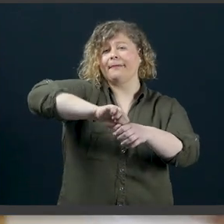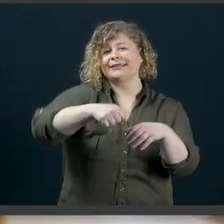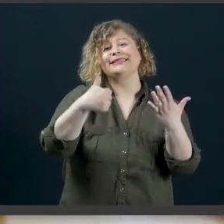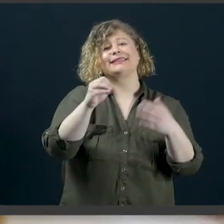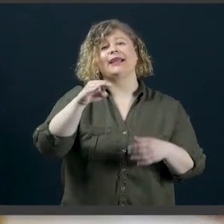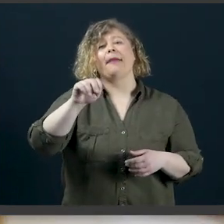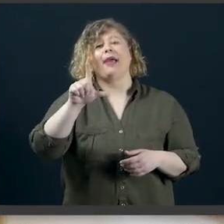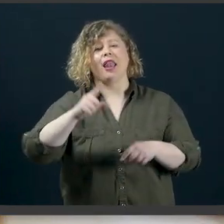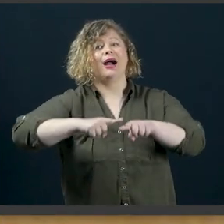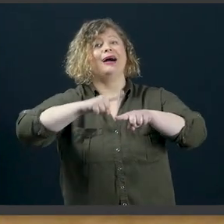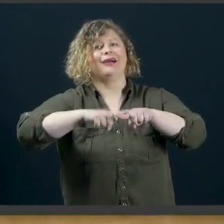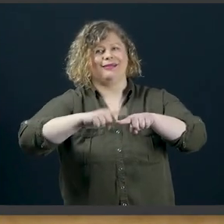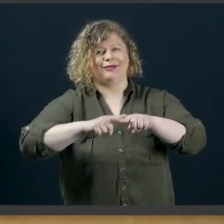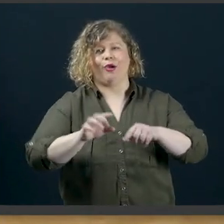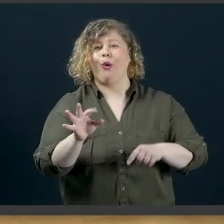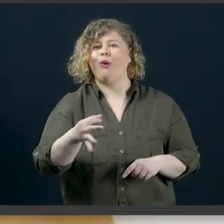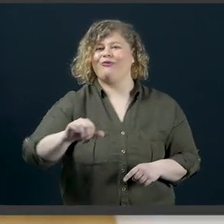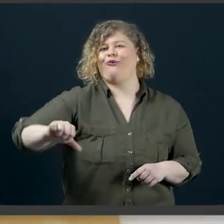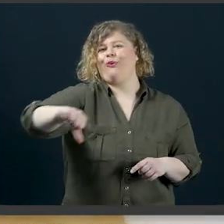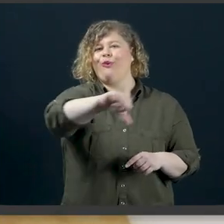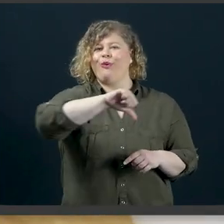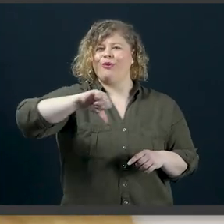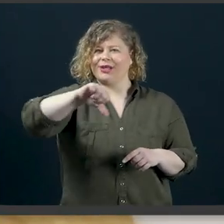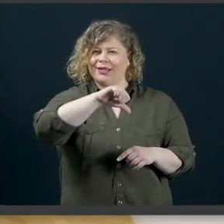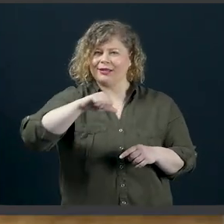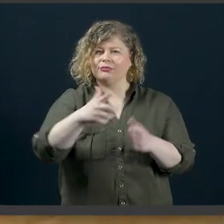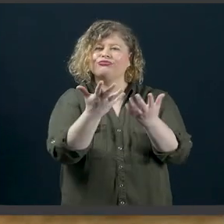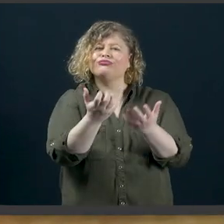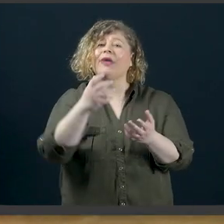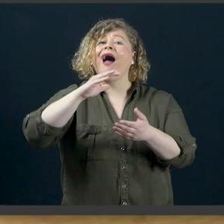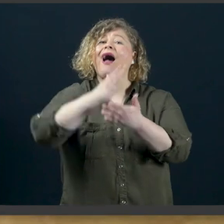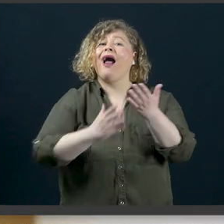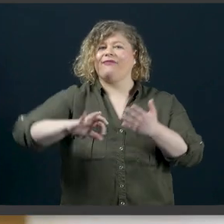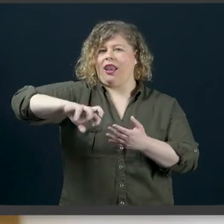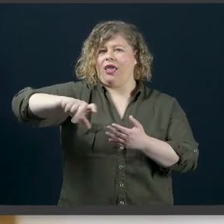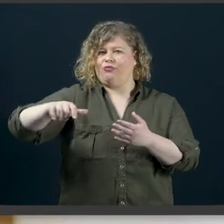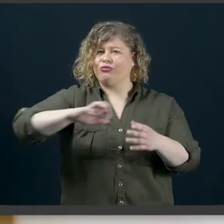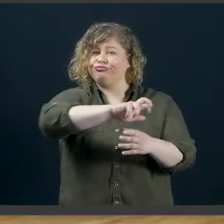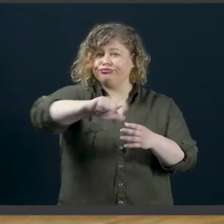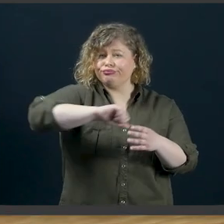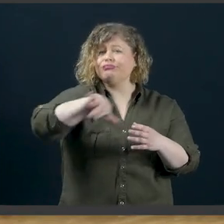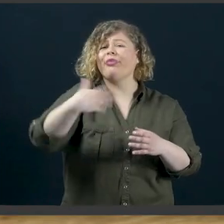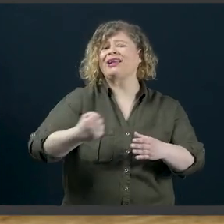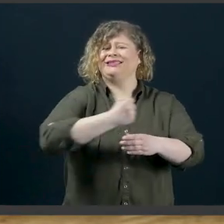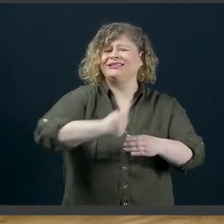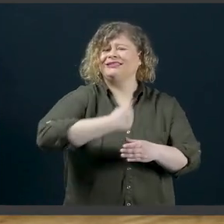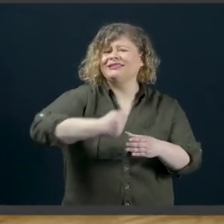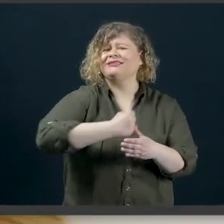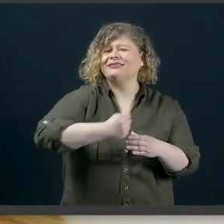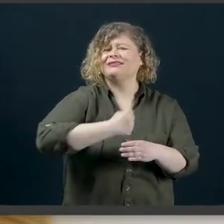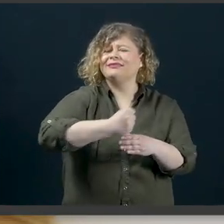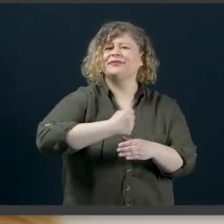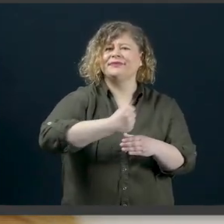and pepper 60 ml Greek extra virgin olive oil the juice from half a lemon stir until the